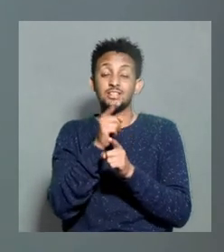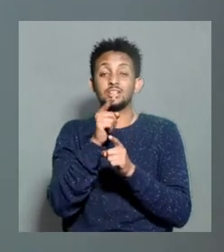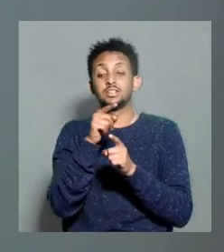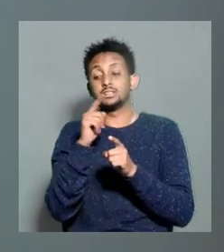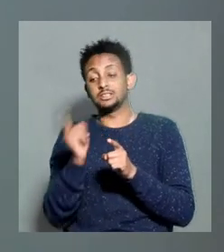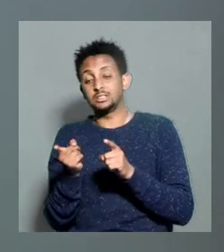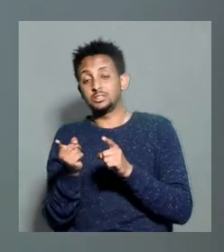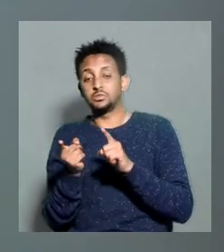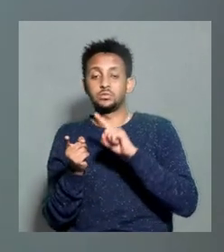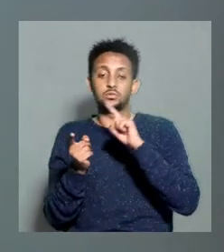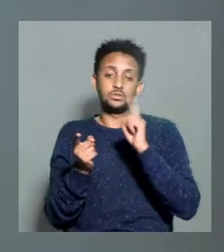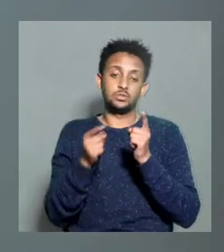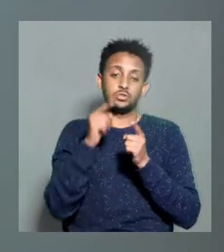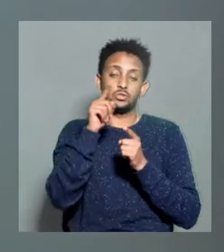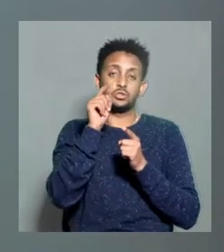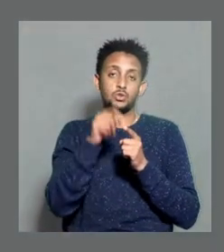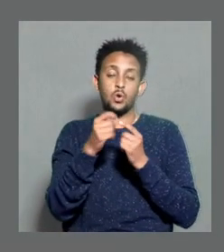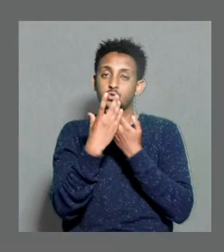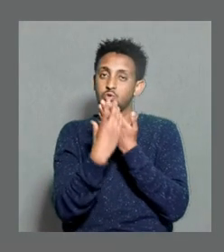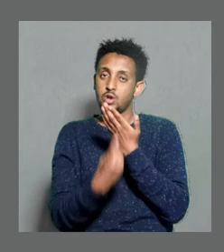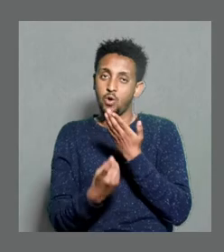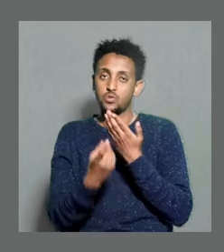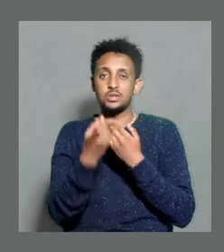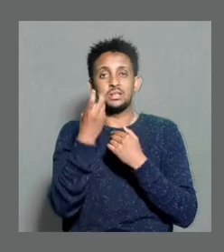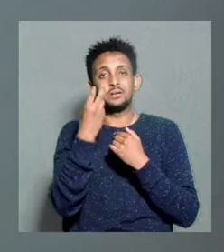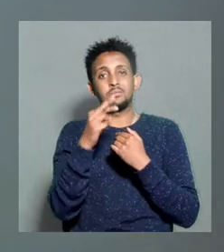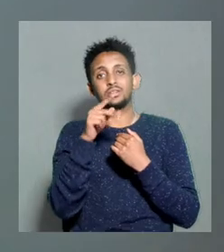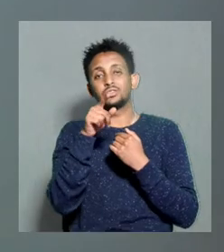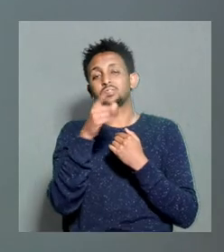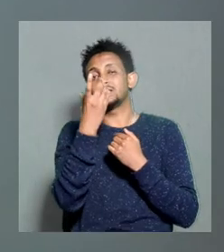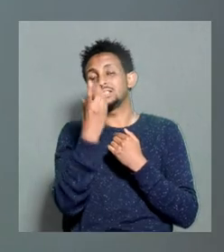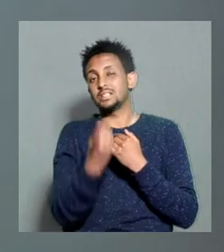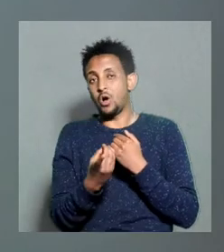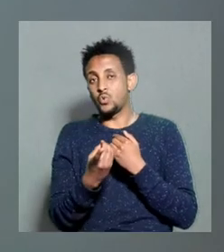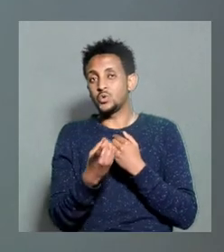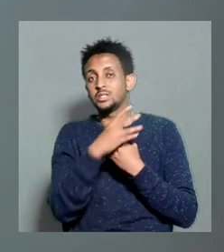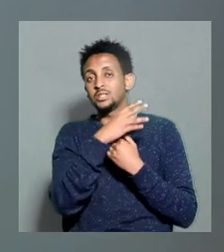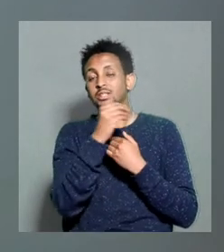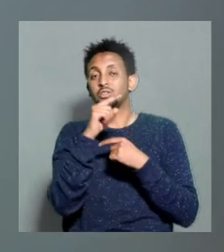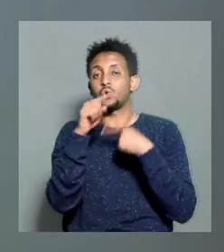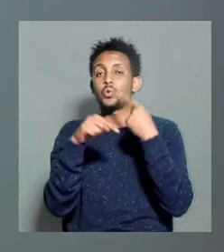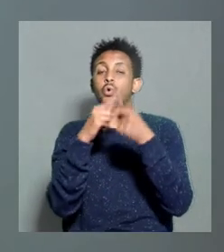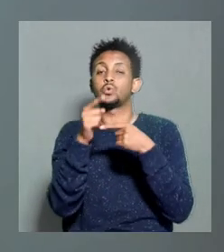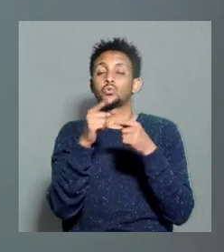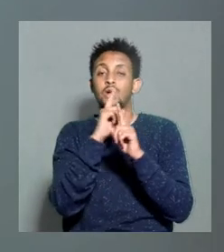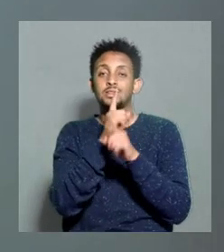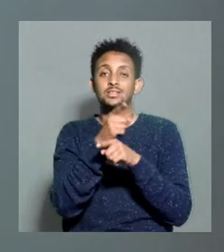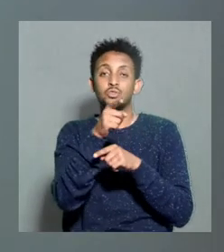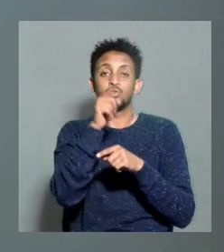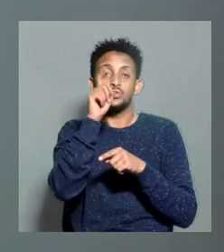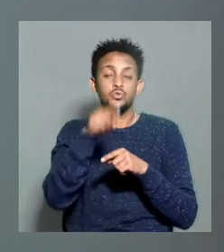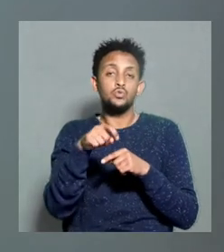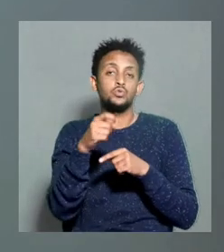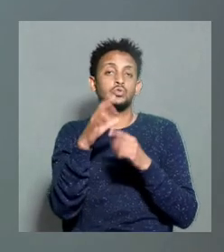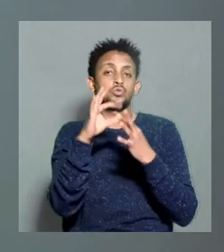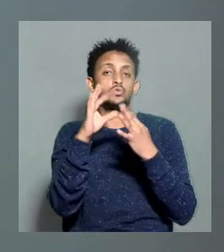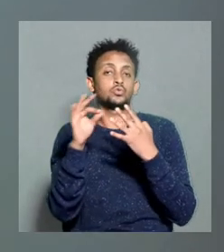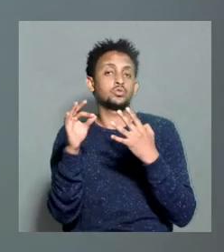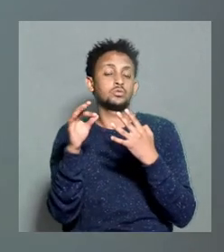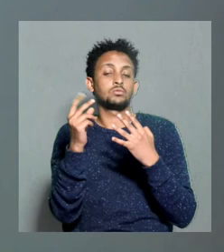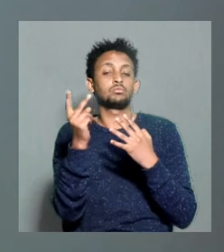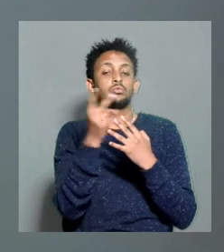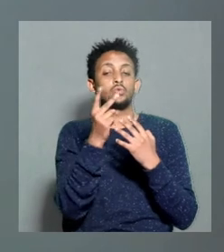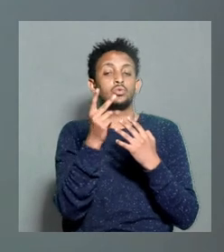one or this one. There is a downward force, but here the two upward forces are not going to be your answer. You should have to choose among these